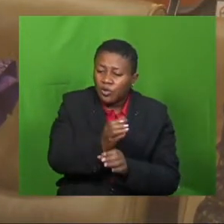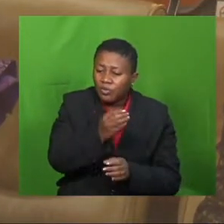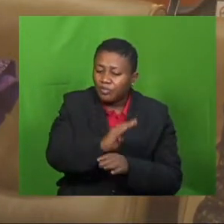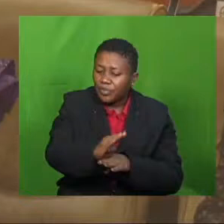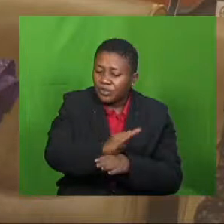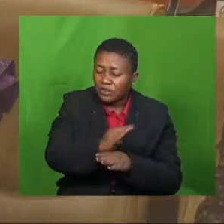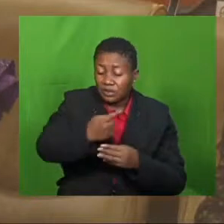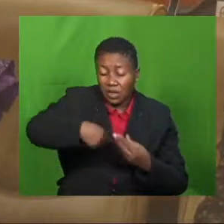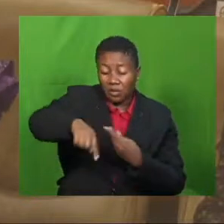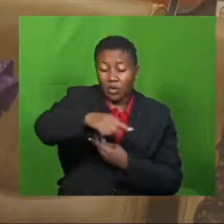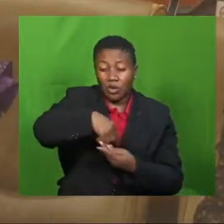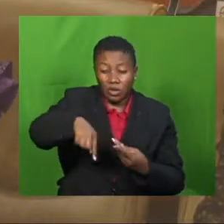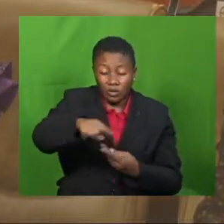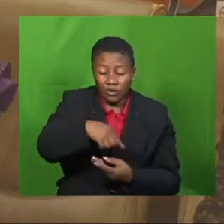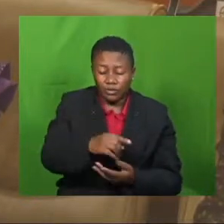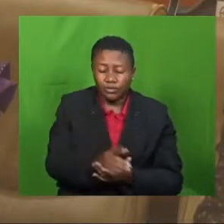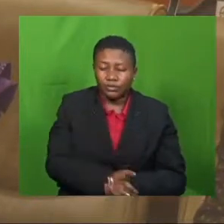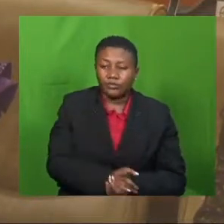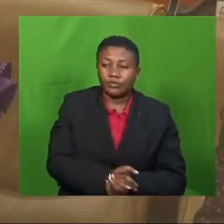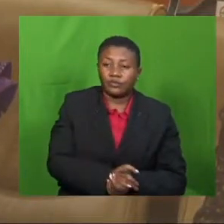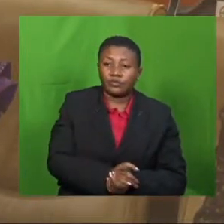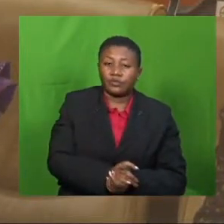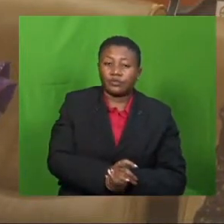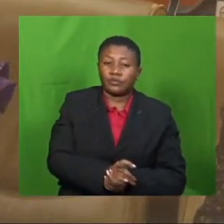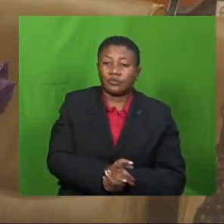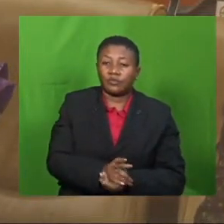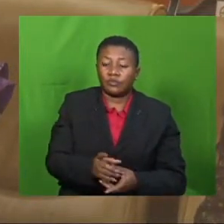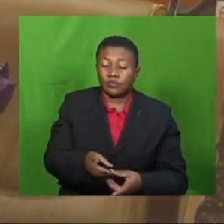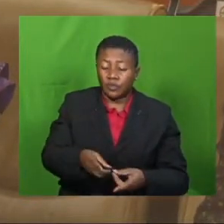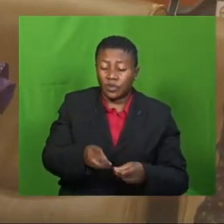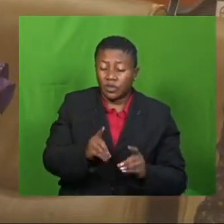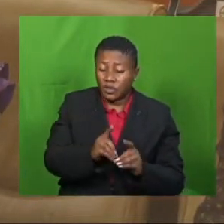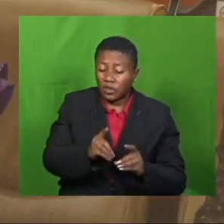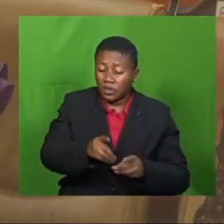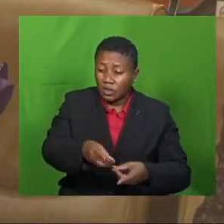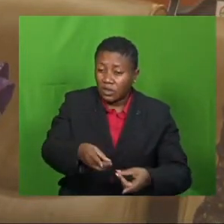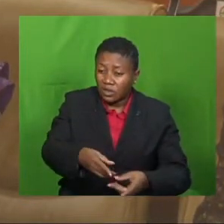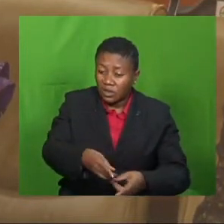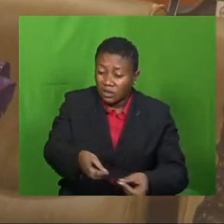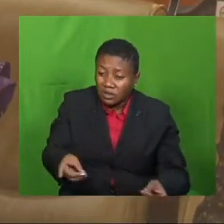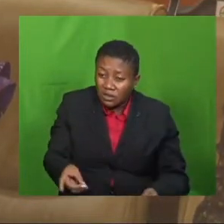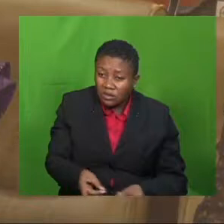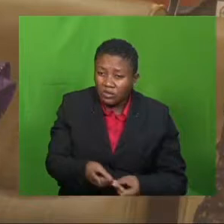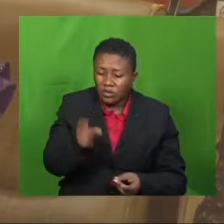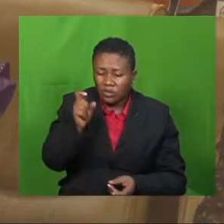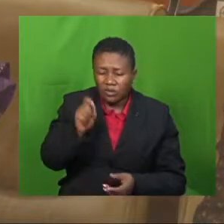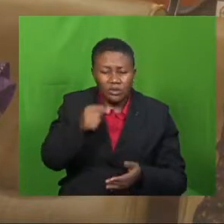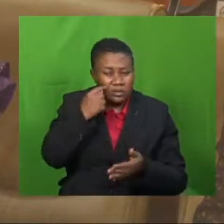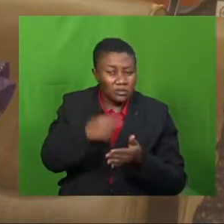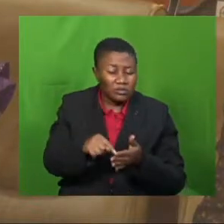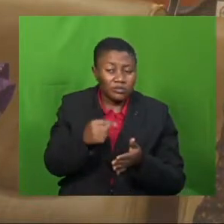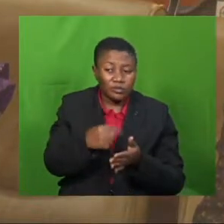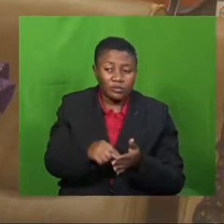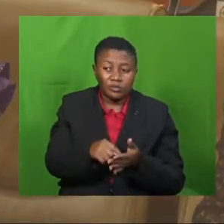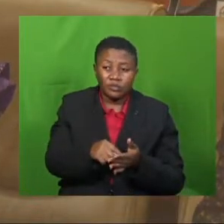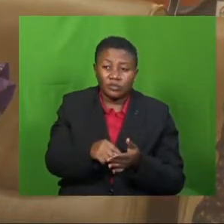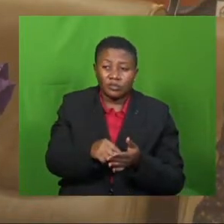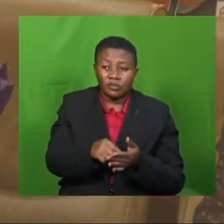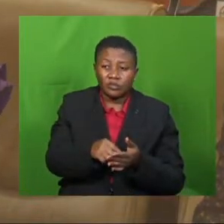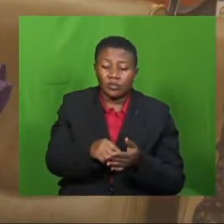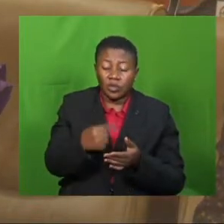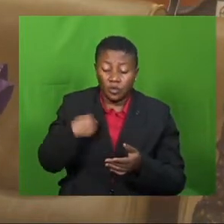ourselves. Logistics and last mile delivery of the products also needs to be looked at. And we do